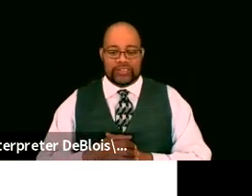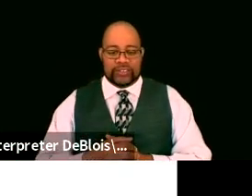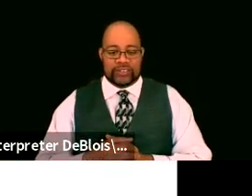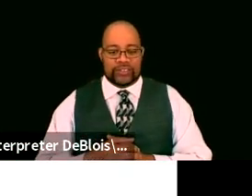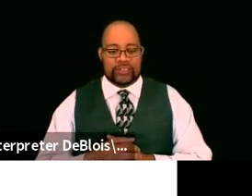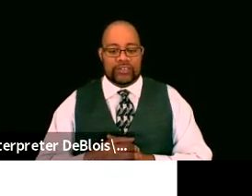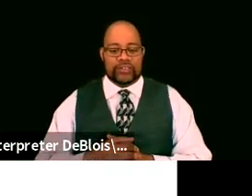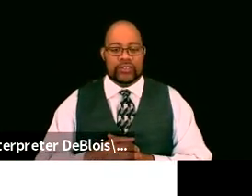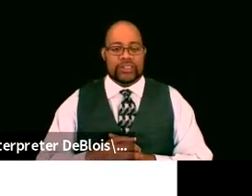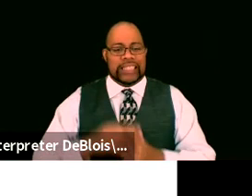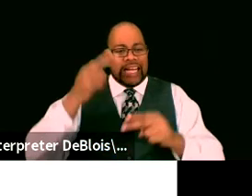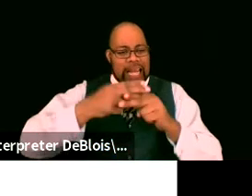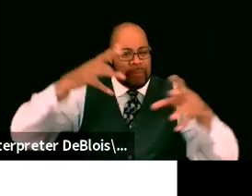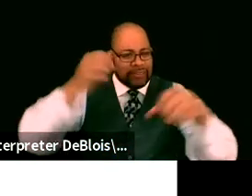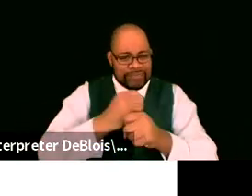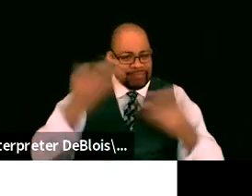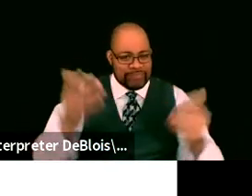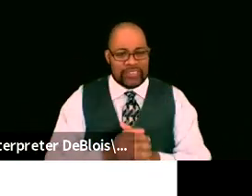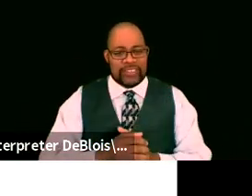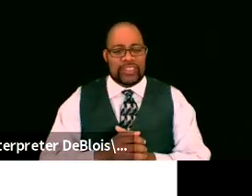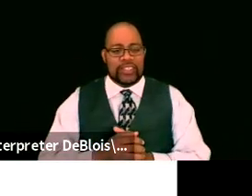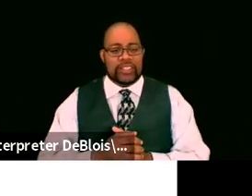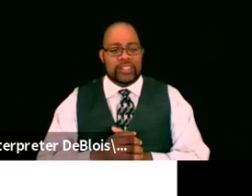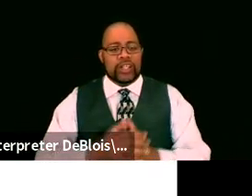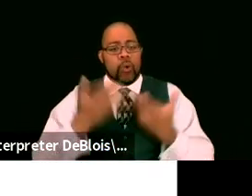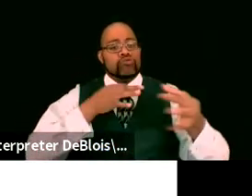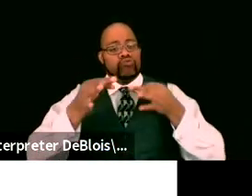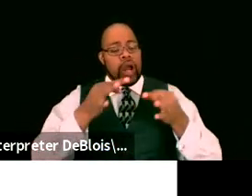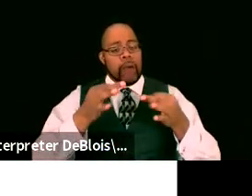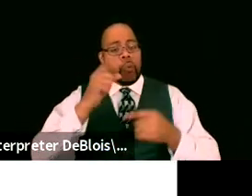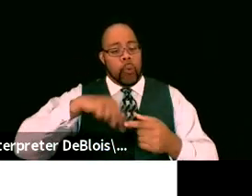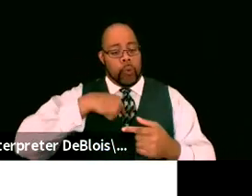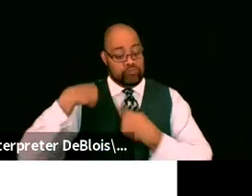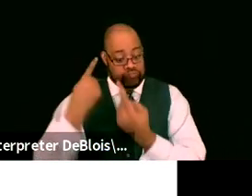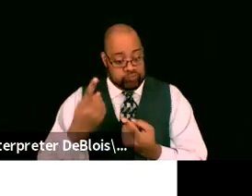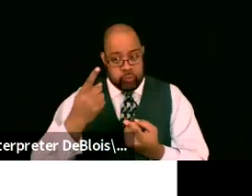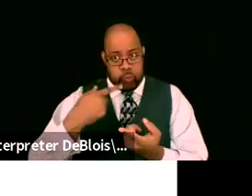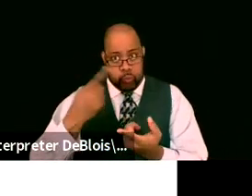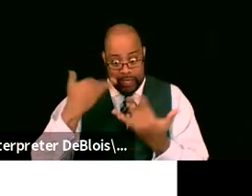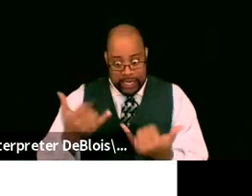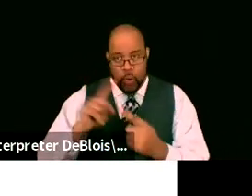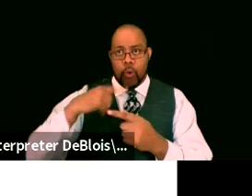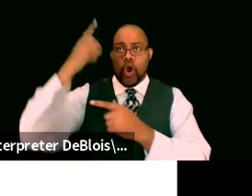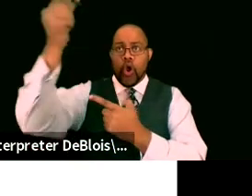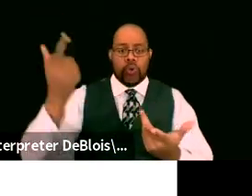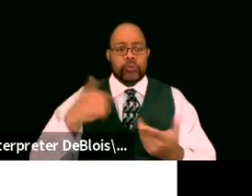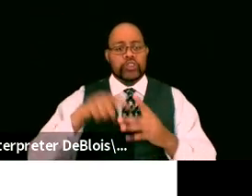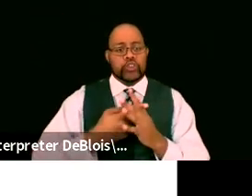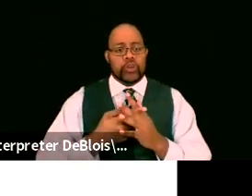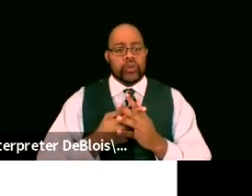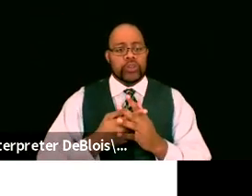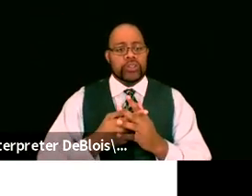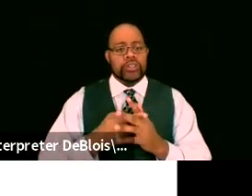So what is in the name? I want to describe where we've been and where we're going to. So let's start with the 16S